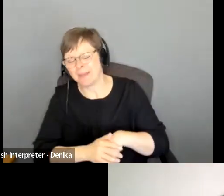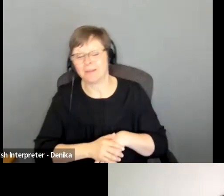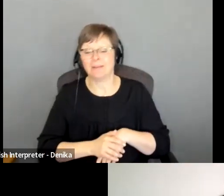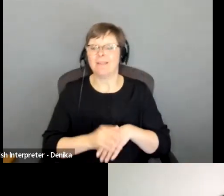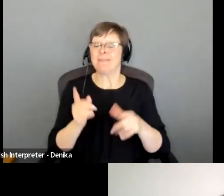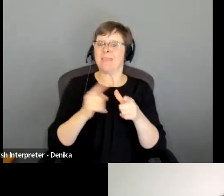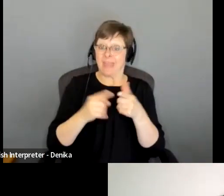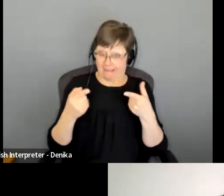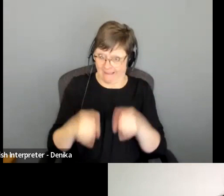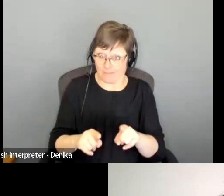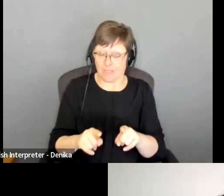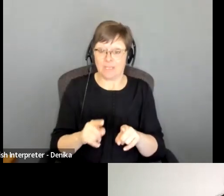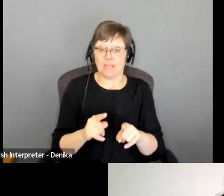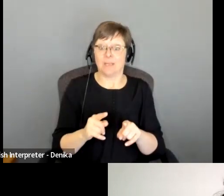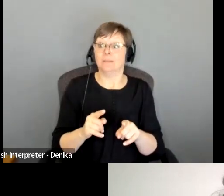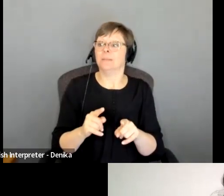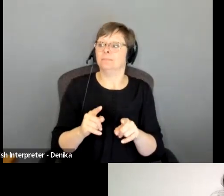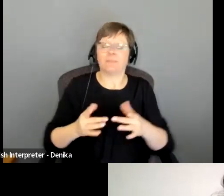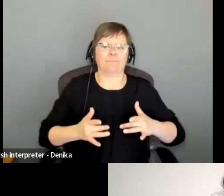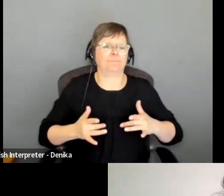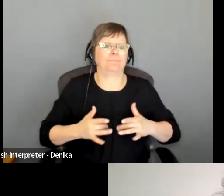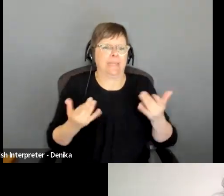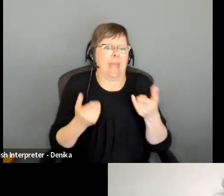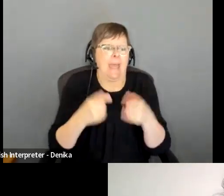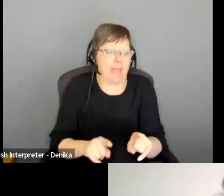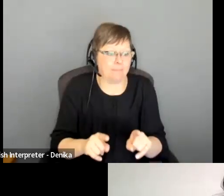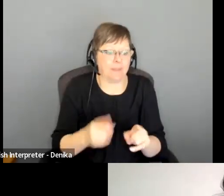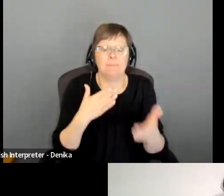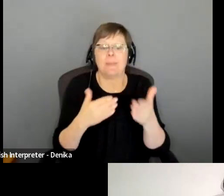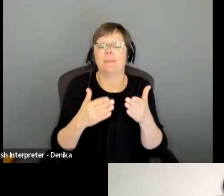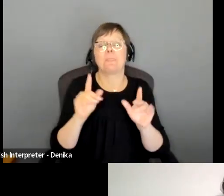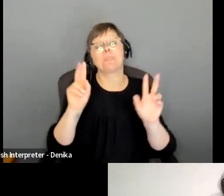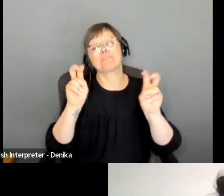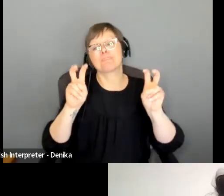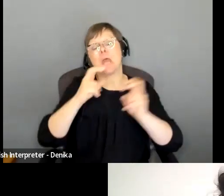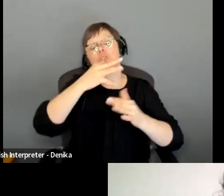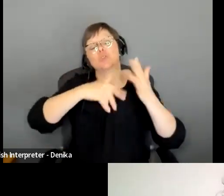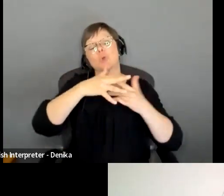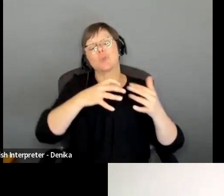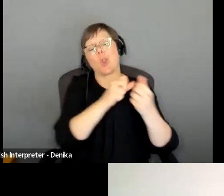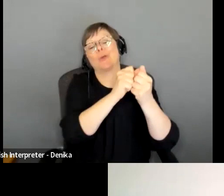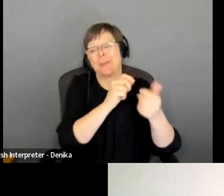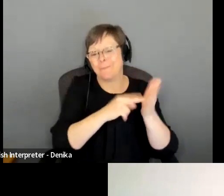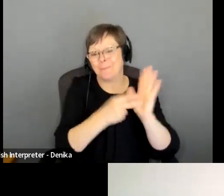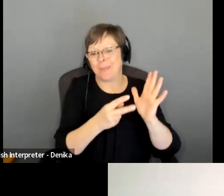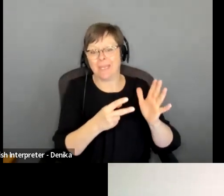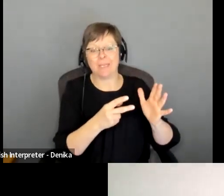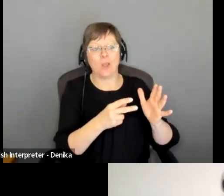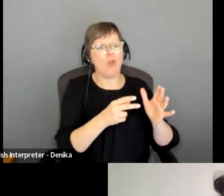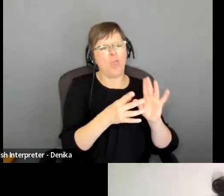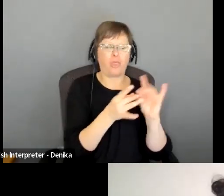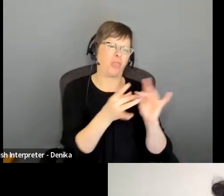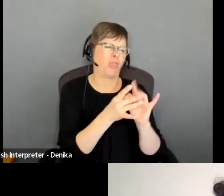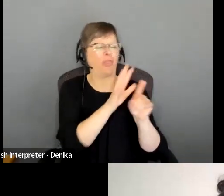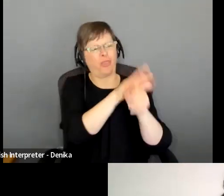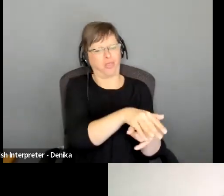was right after an event had happened, where it was a more of a social collision, where again, folks were making folks